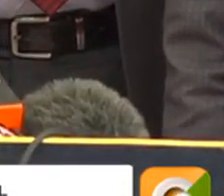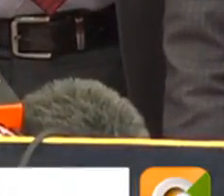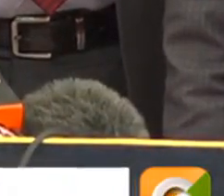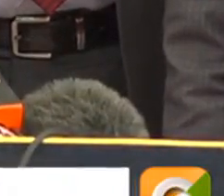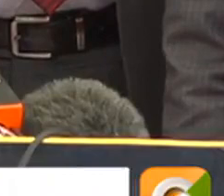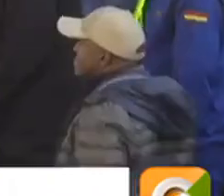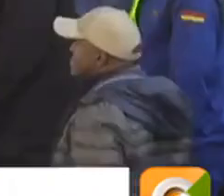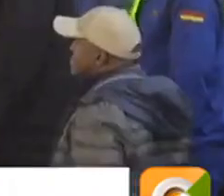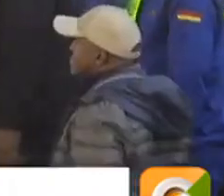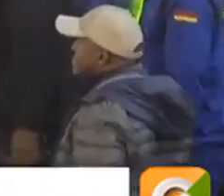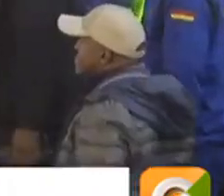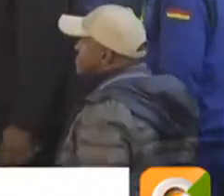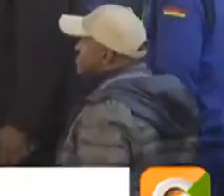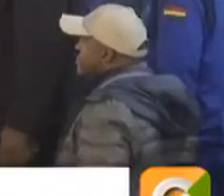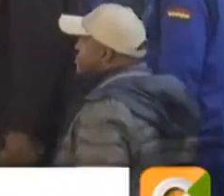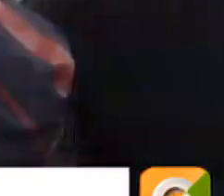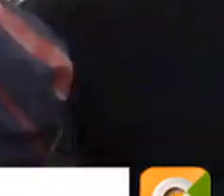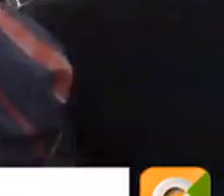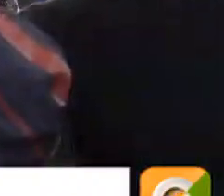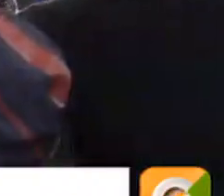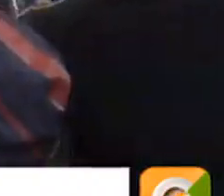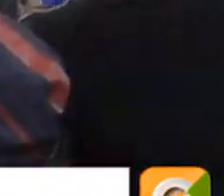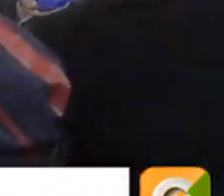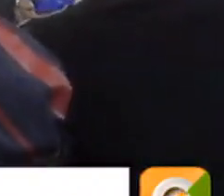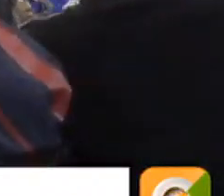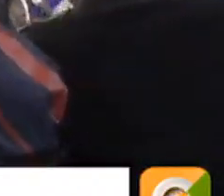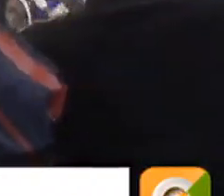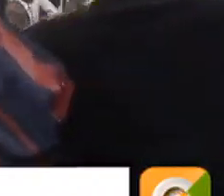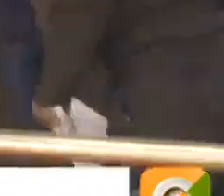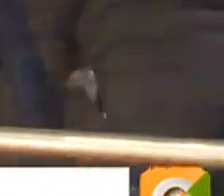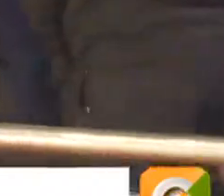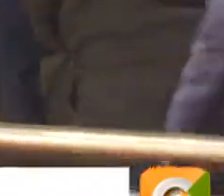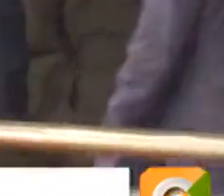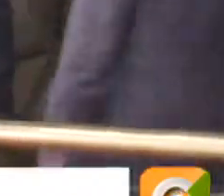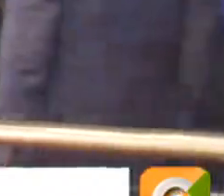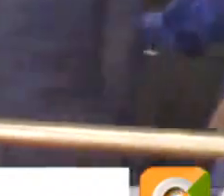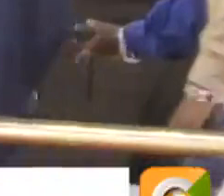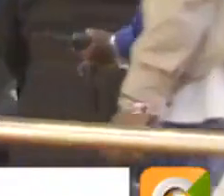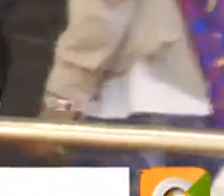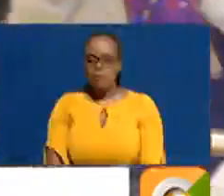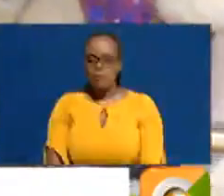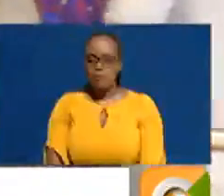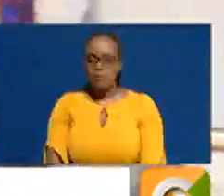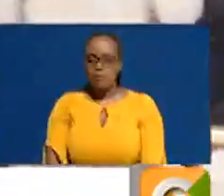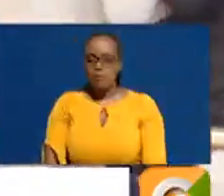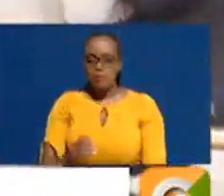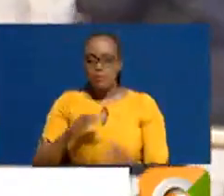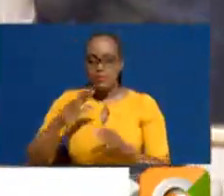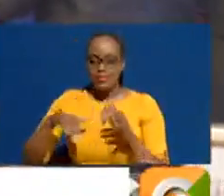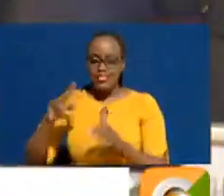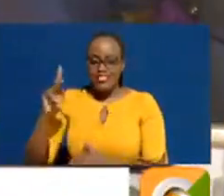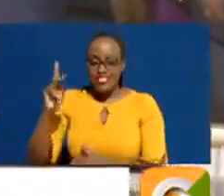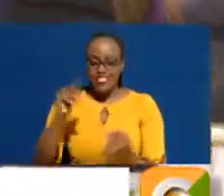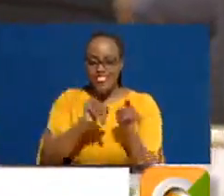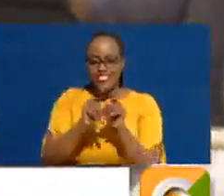our great nation. With questions arising on why the senior security officials were at the Bomas of Kenya, NSAC says